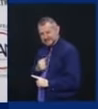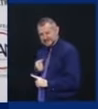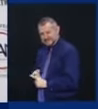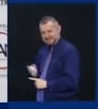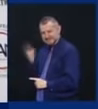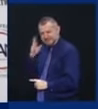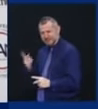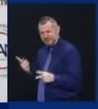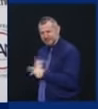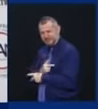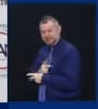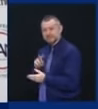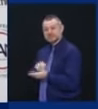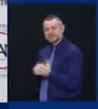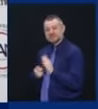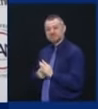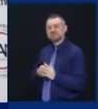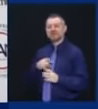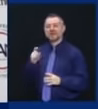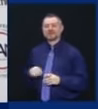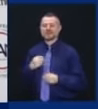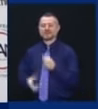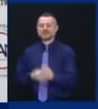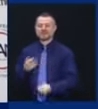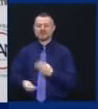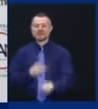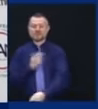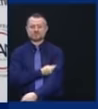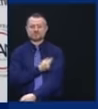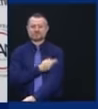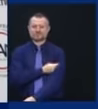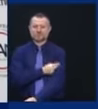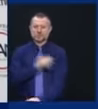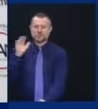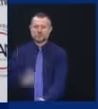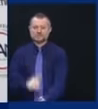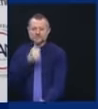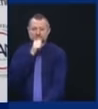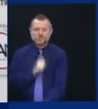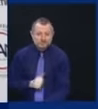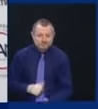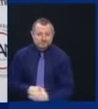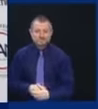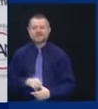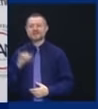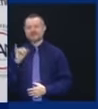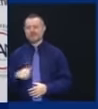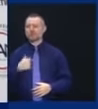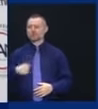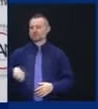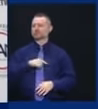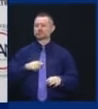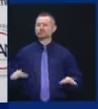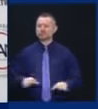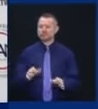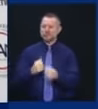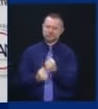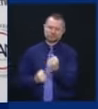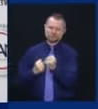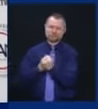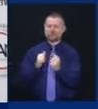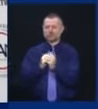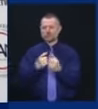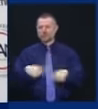must disproportionately remedy what the suffering is. And that's what I salute and stand with you on, Governor